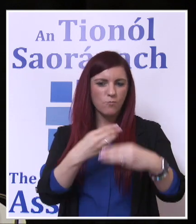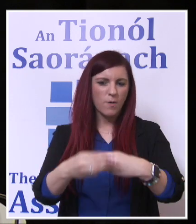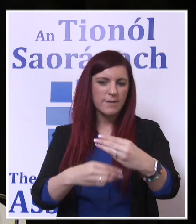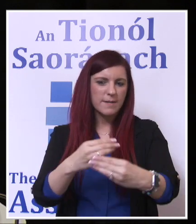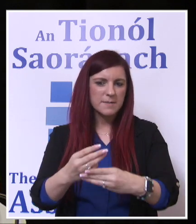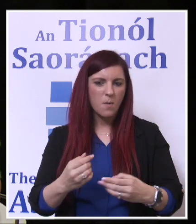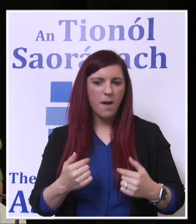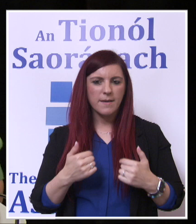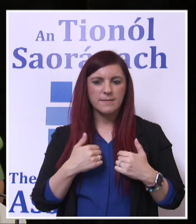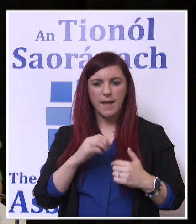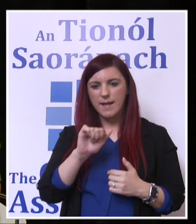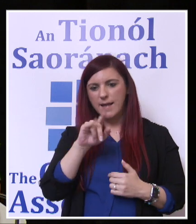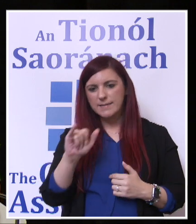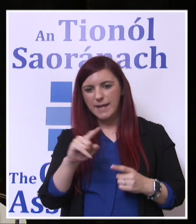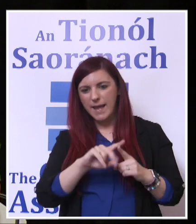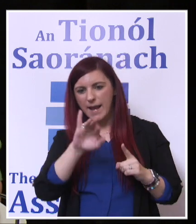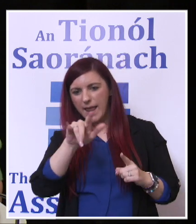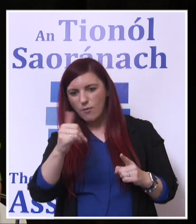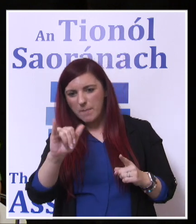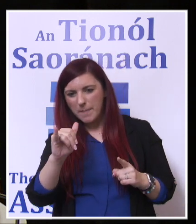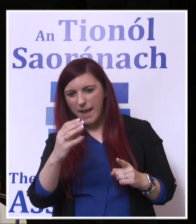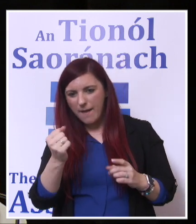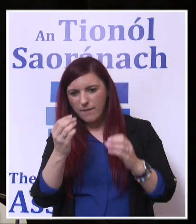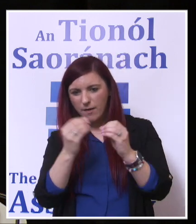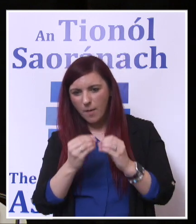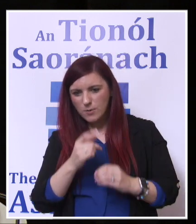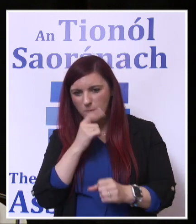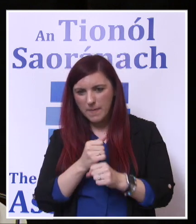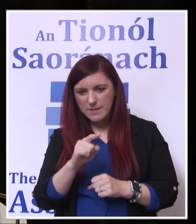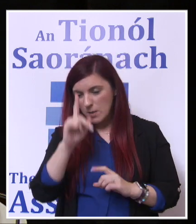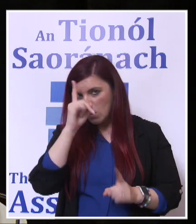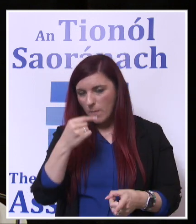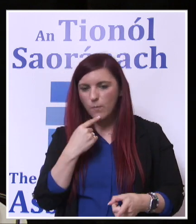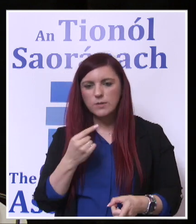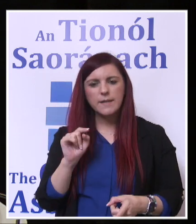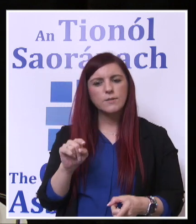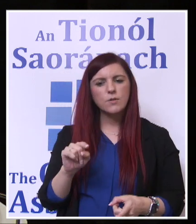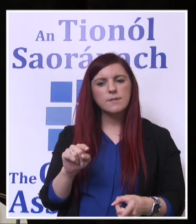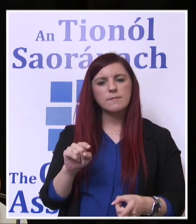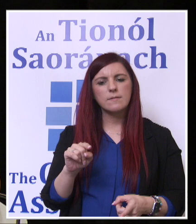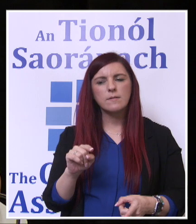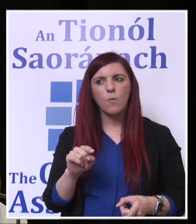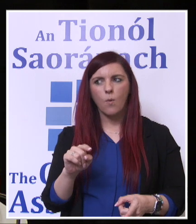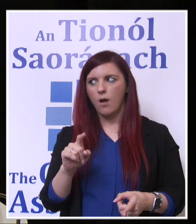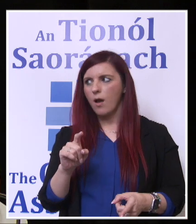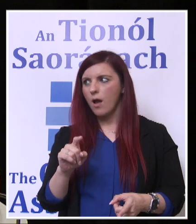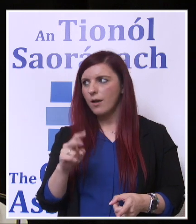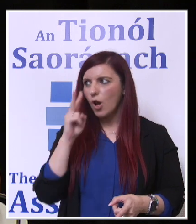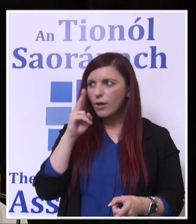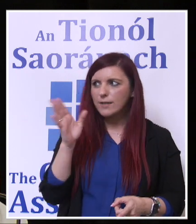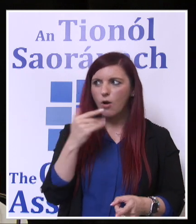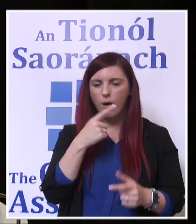guess Andy and Larry may have something to say about this. So just as we're looking at all these